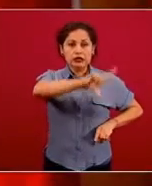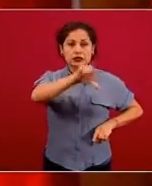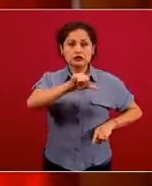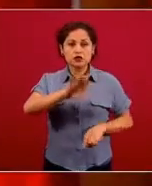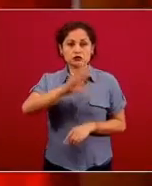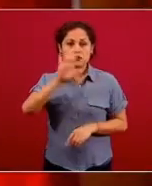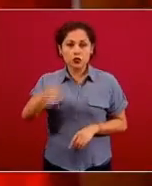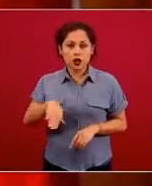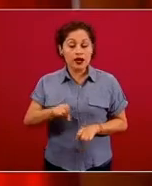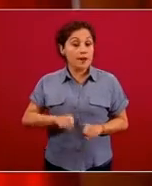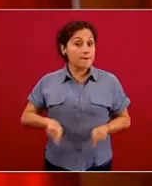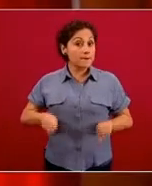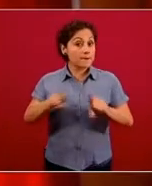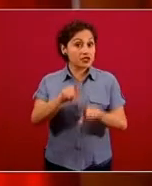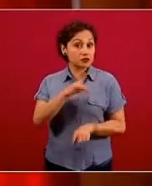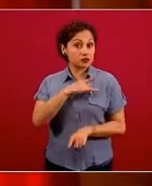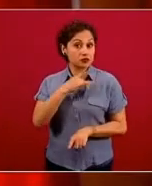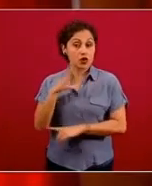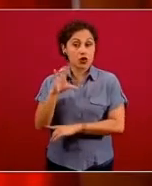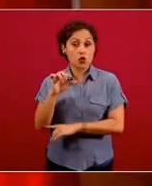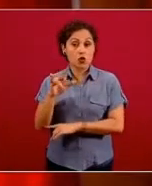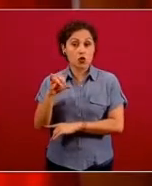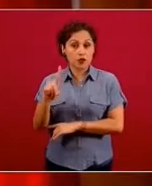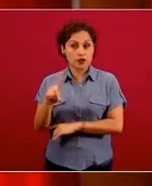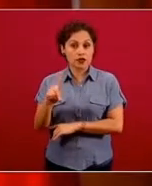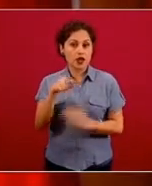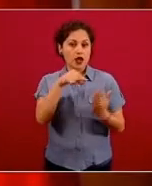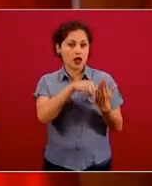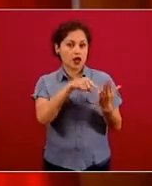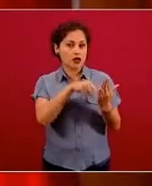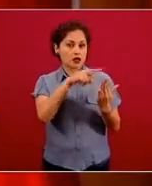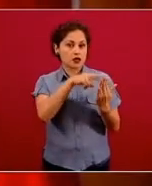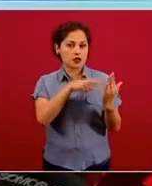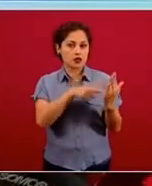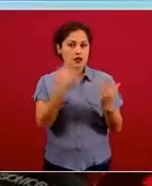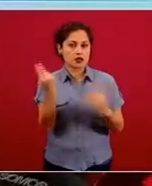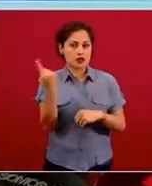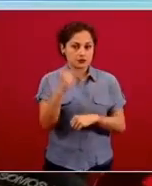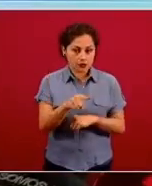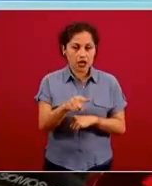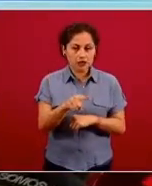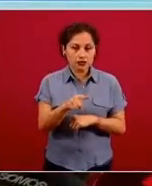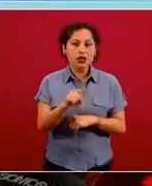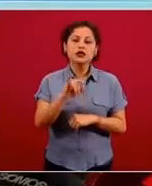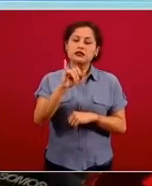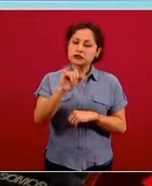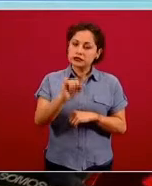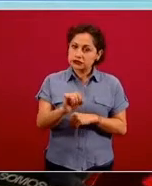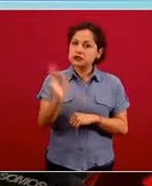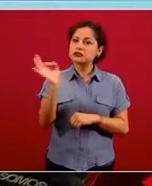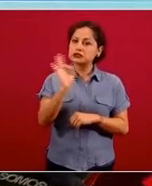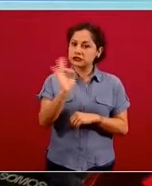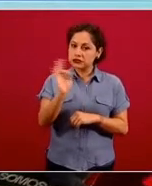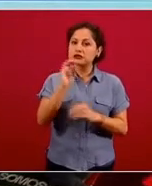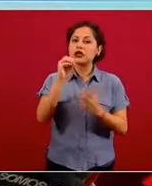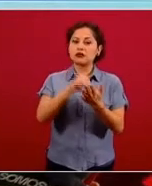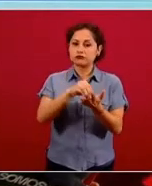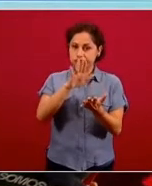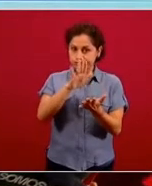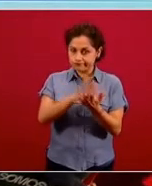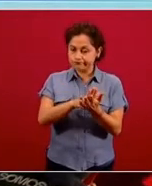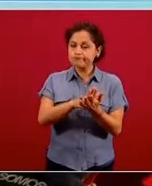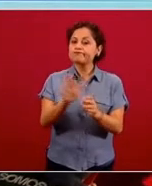contact with people who were infected with COVID, or present clinical evidence that they were most likely